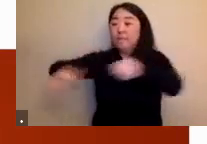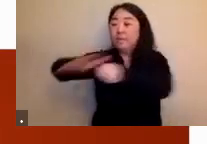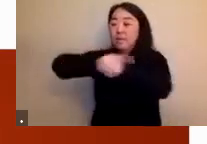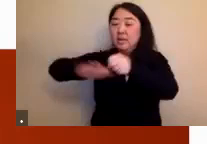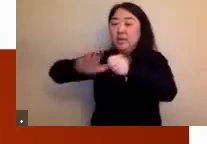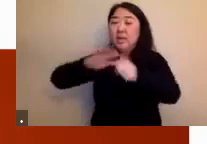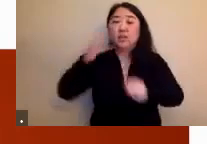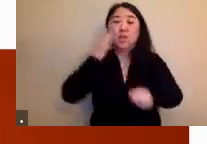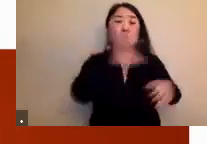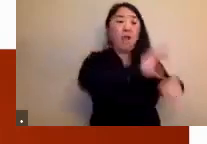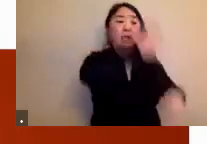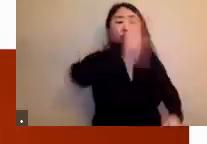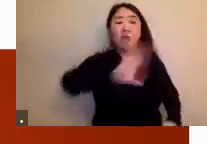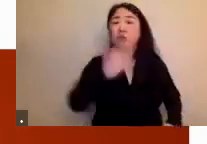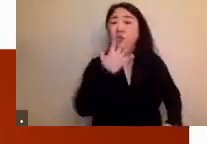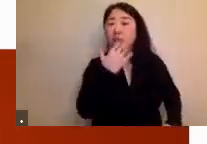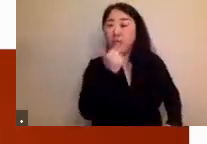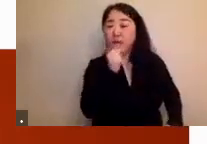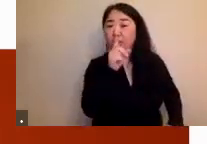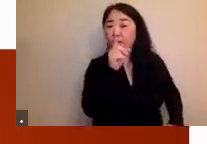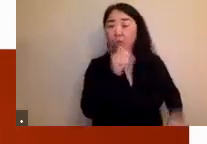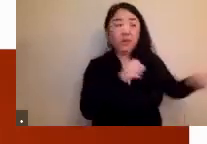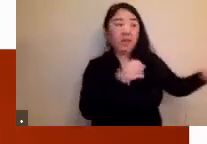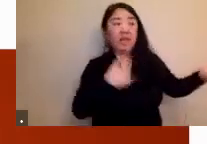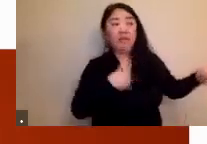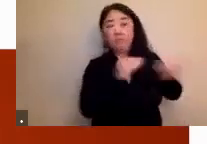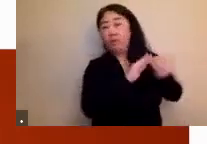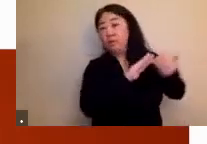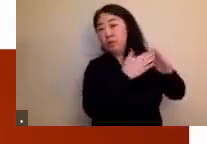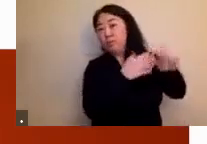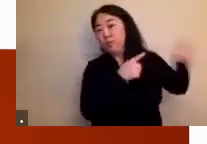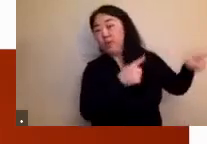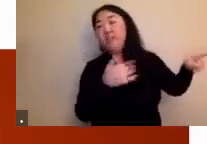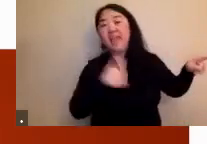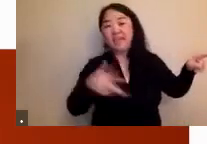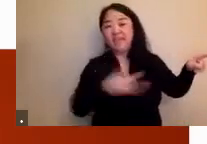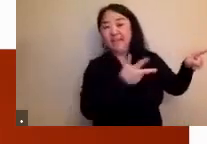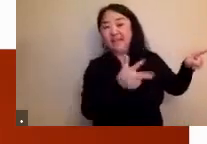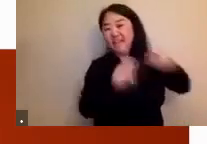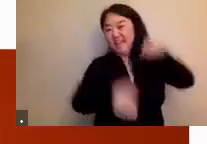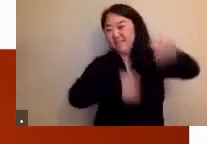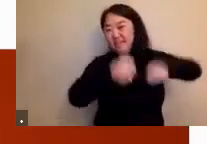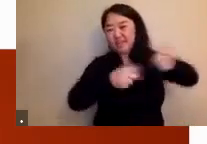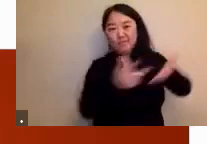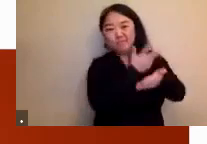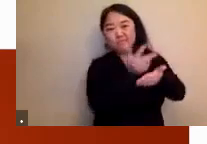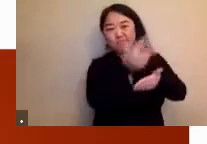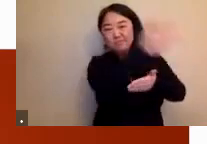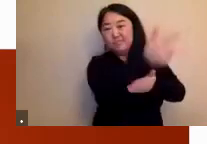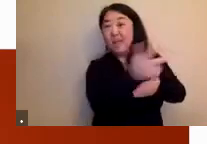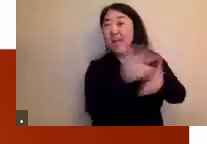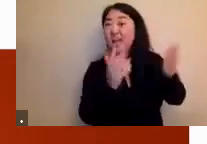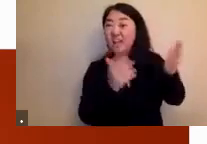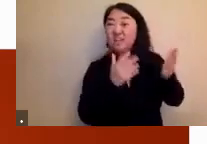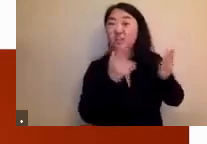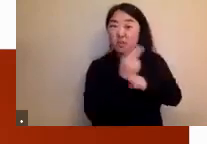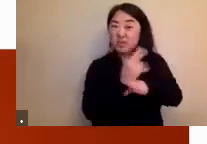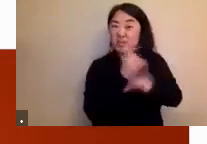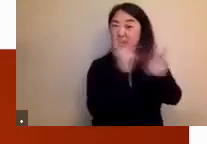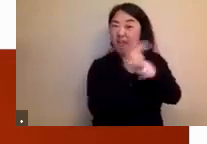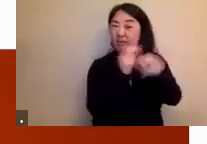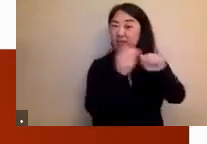Colorado, there are roadways where there are bicycle paths that are traversing highway systems. So there